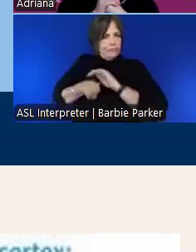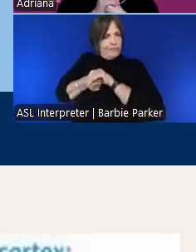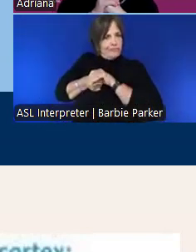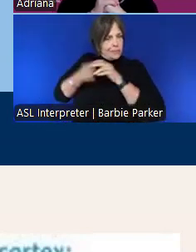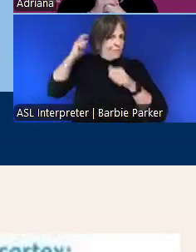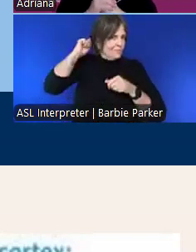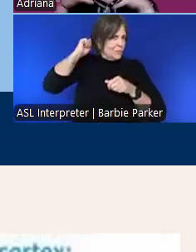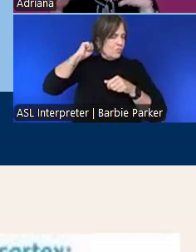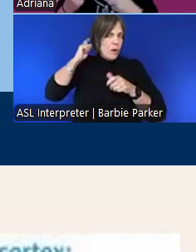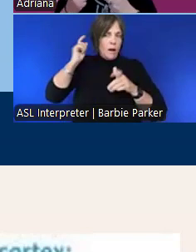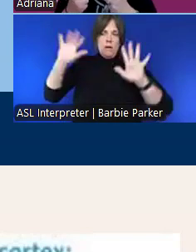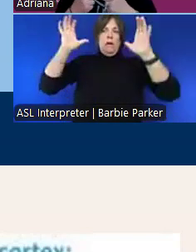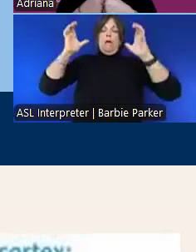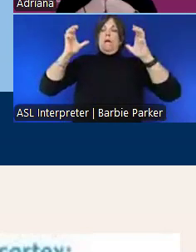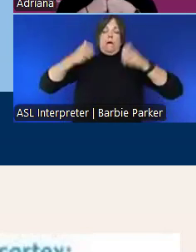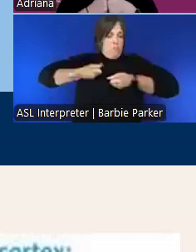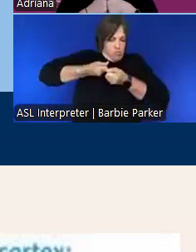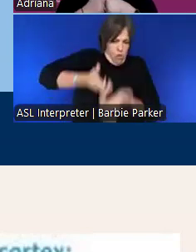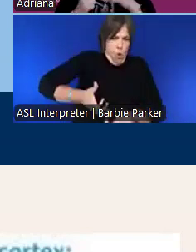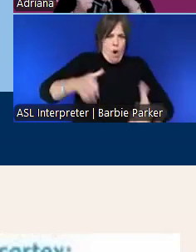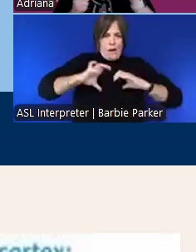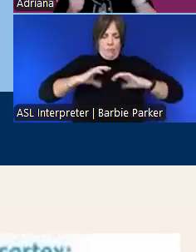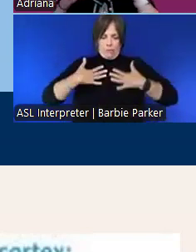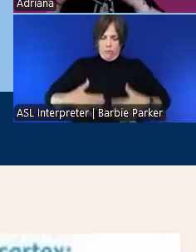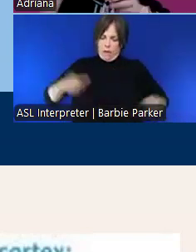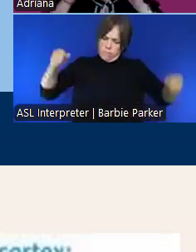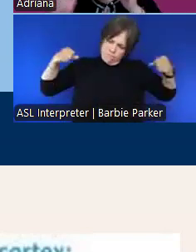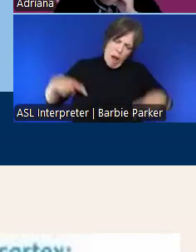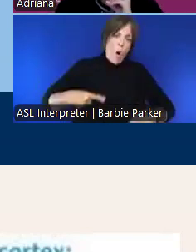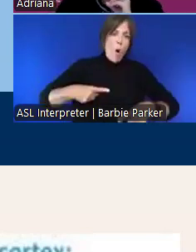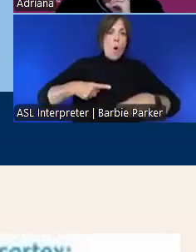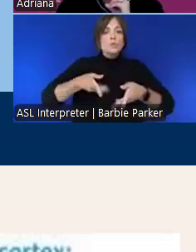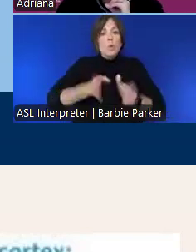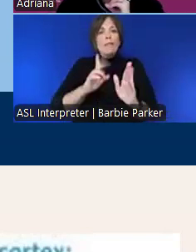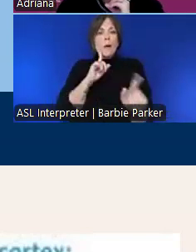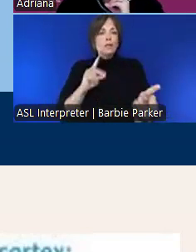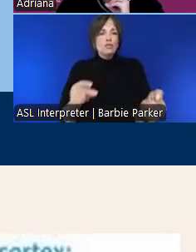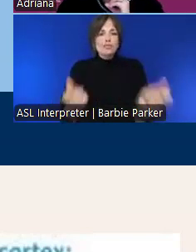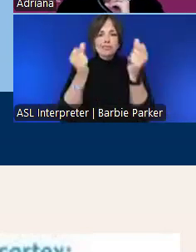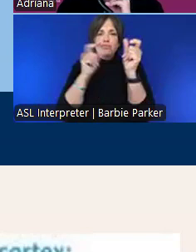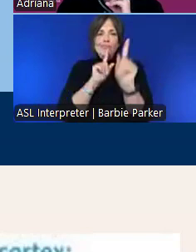in our body that allow us to respond, right? And so there are specific parts.